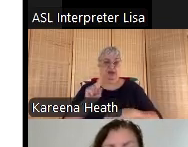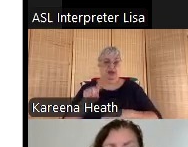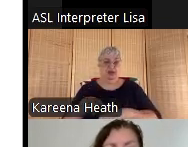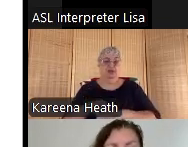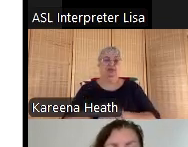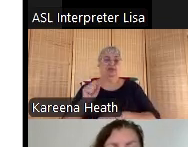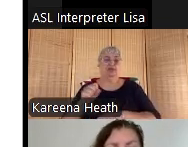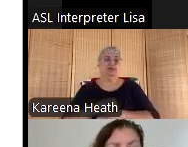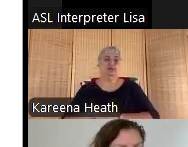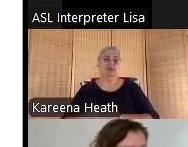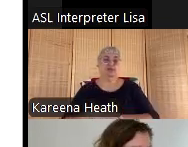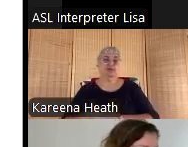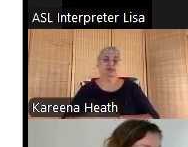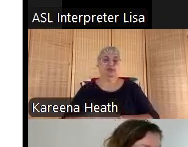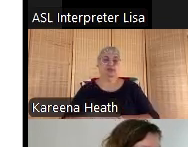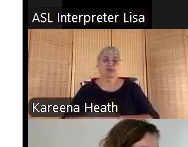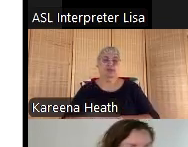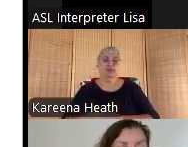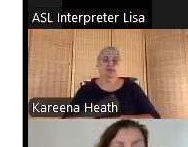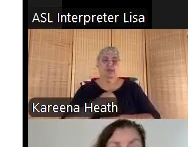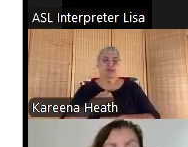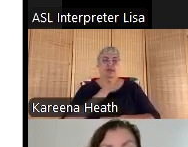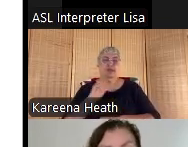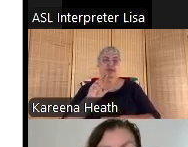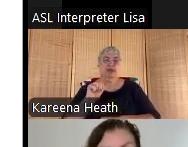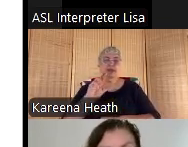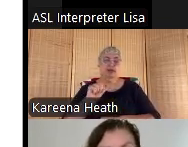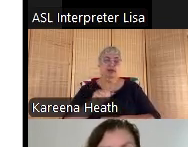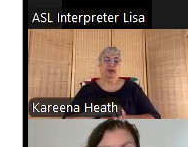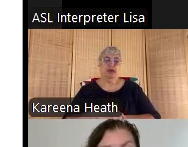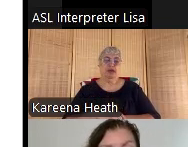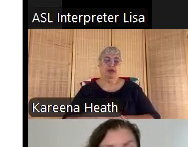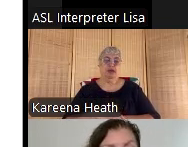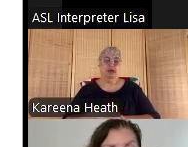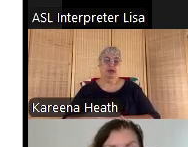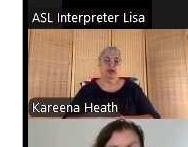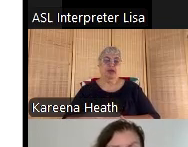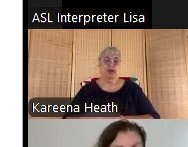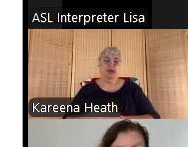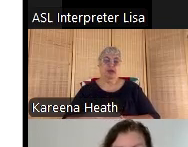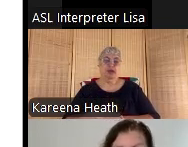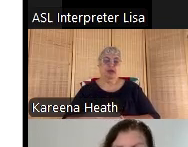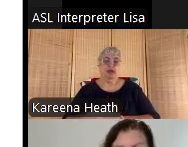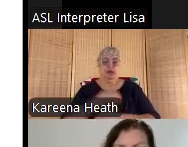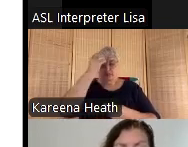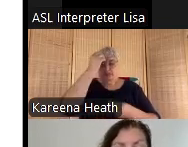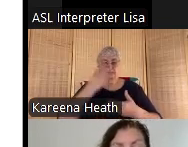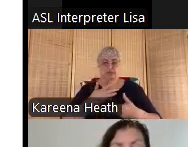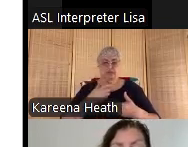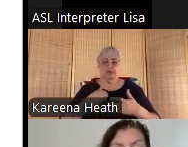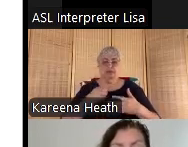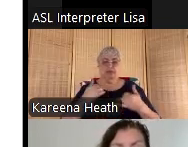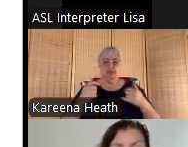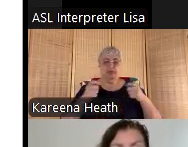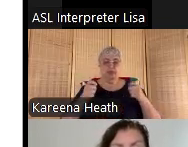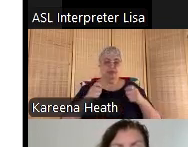Yes. Yes. All right. I'm sorry, Barbara. Thank you for your help. I guess we'll just. If you Yeah, can just do- let me know. I guess I'm in